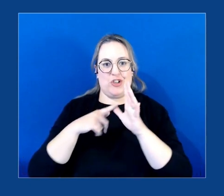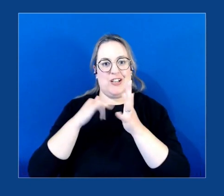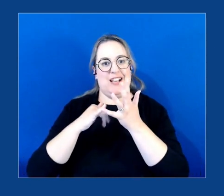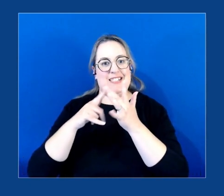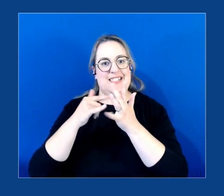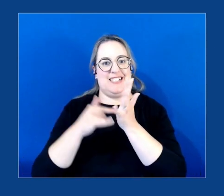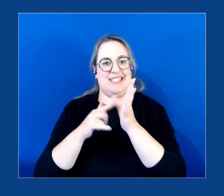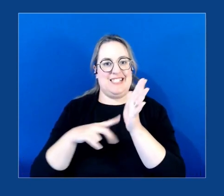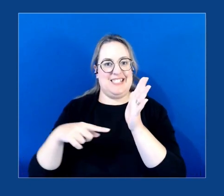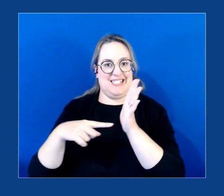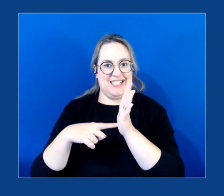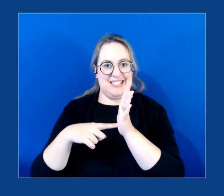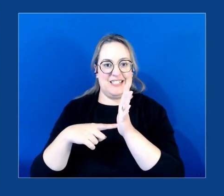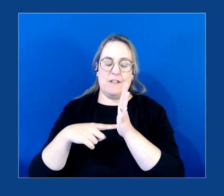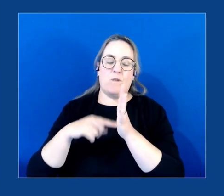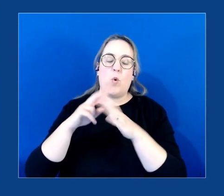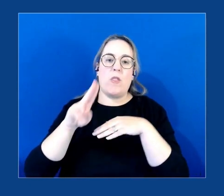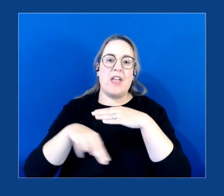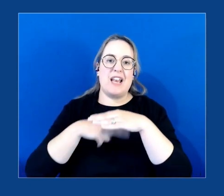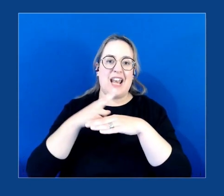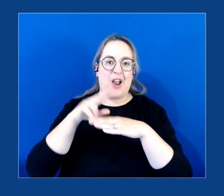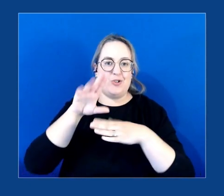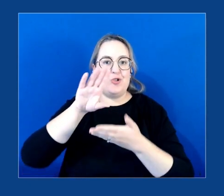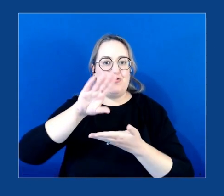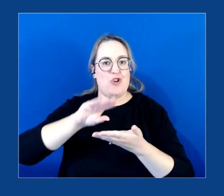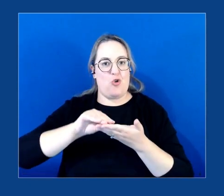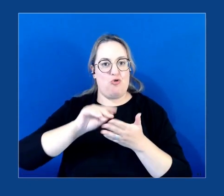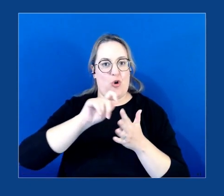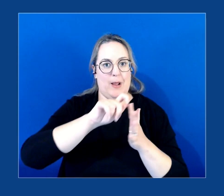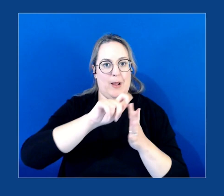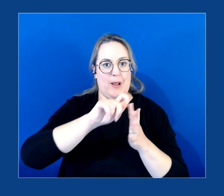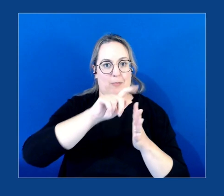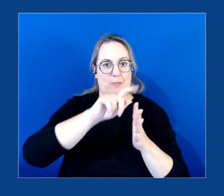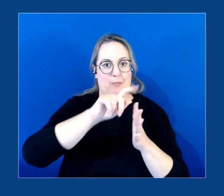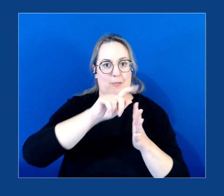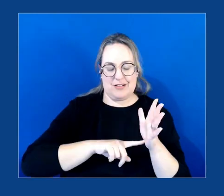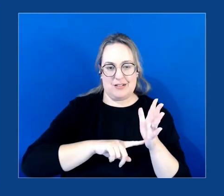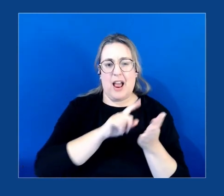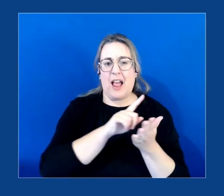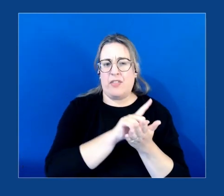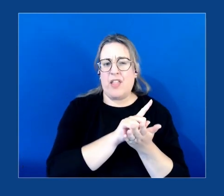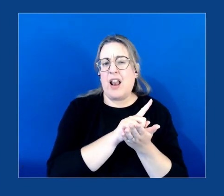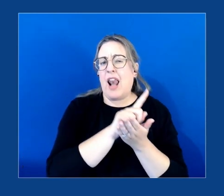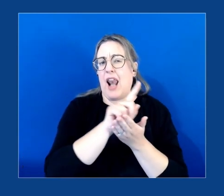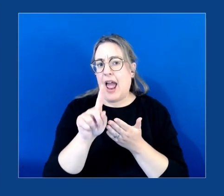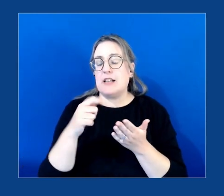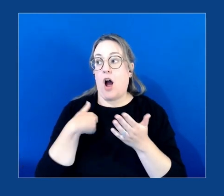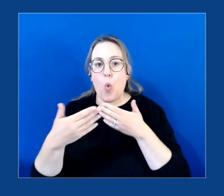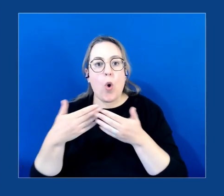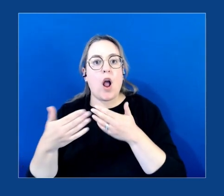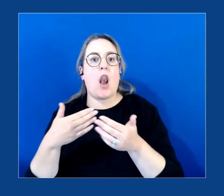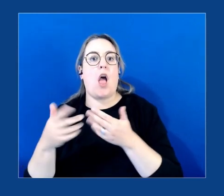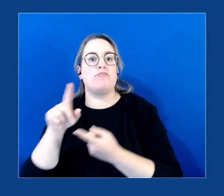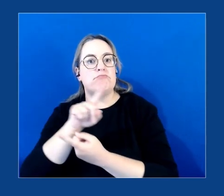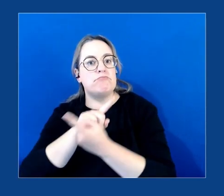National Recording Project in its first few years, but then later went on to organise some symposia and service